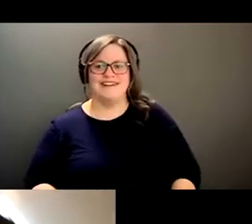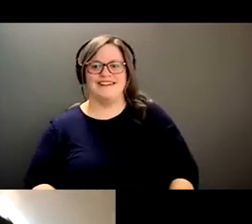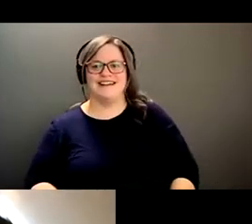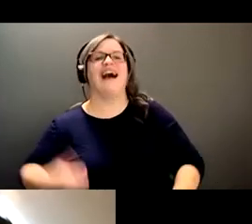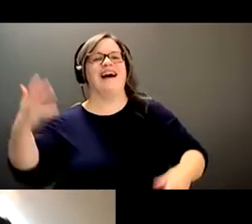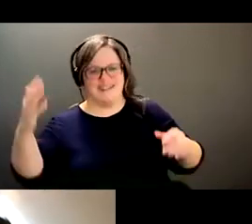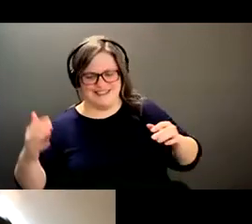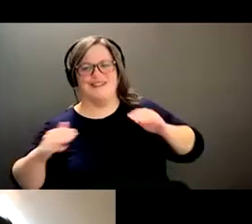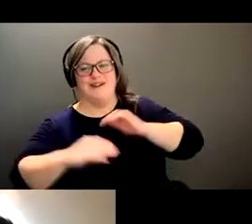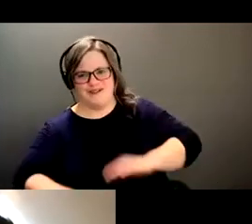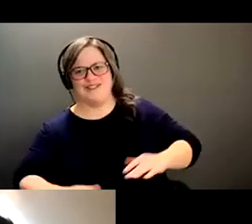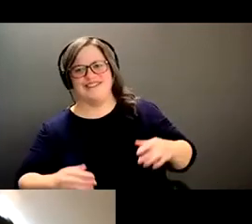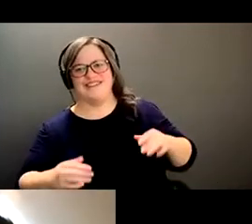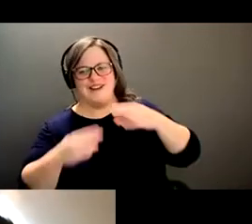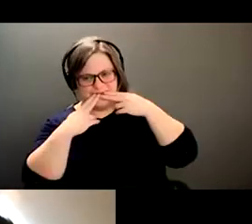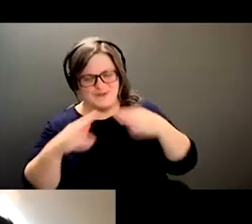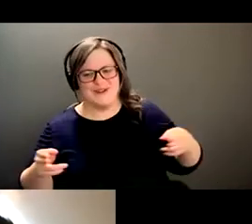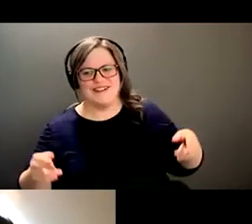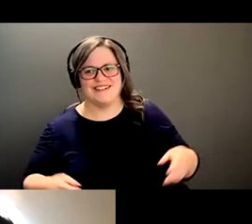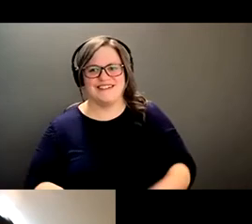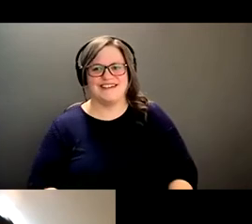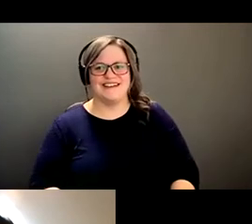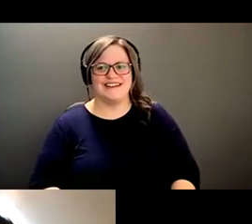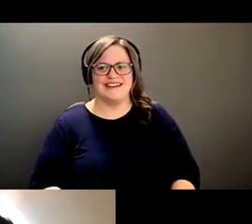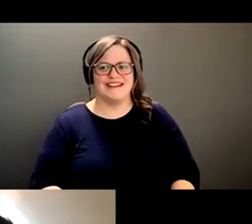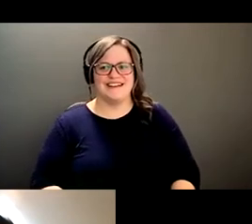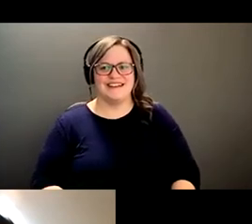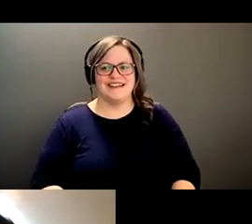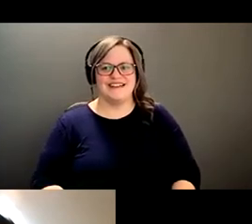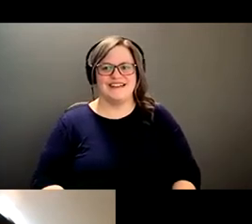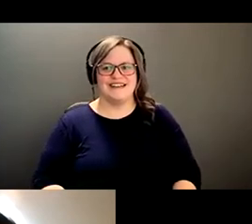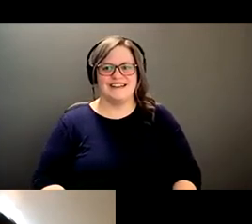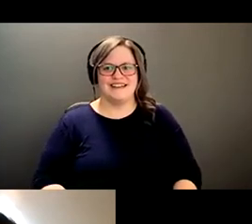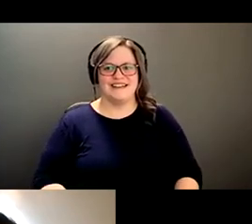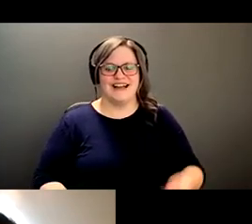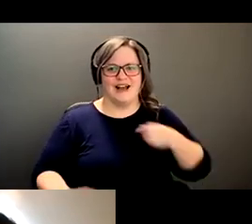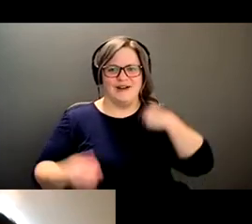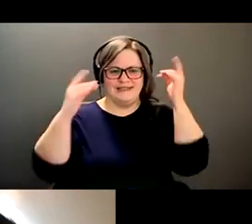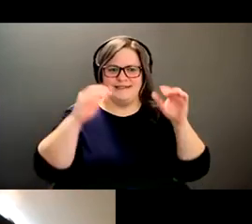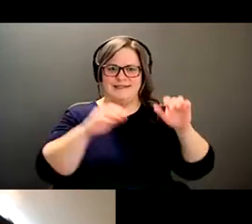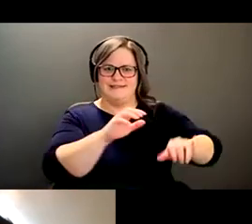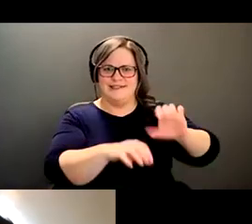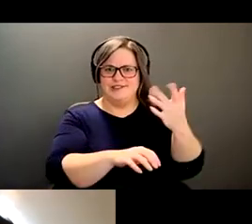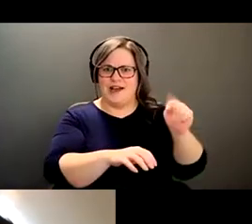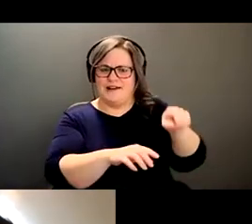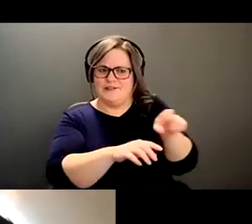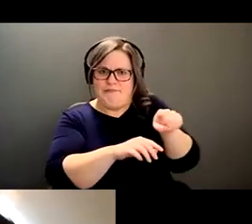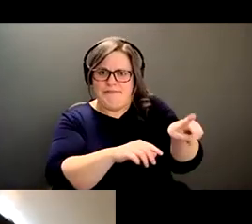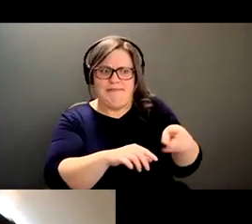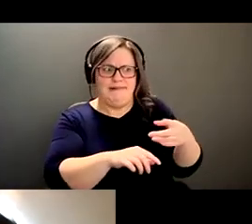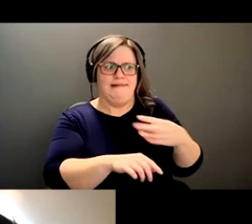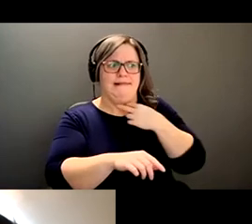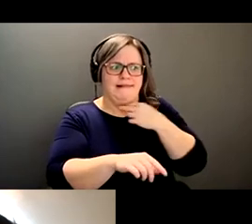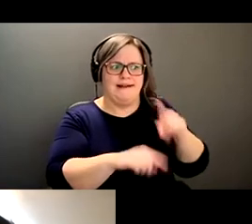Okay, great. I was like, who should I message in this chat to say that I can't unmute myself?